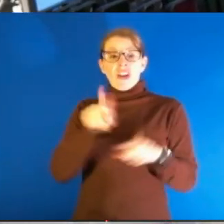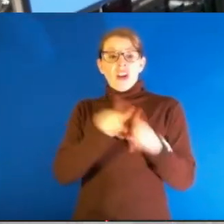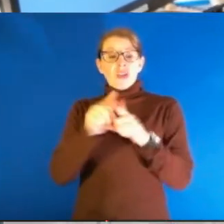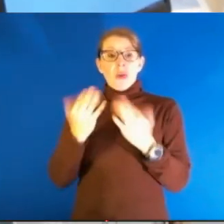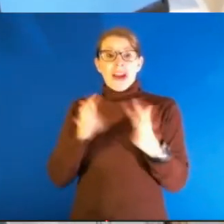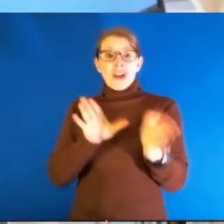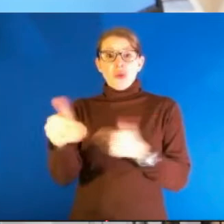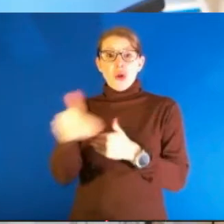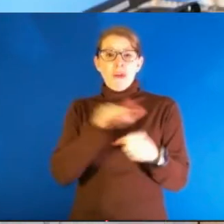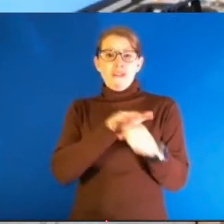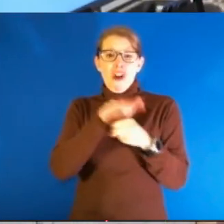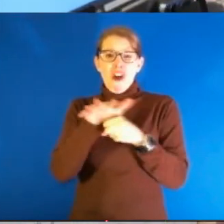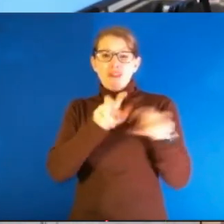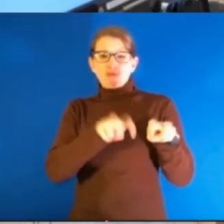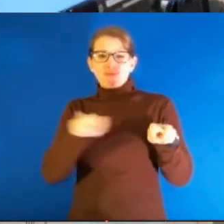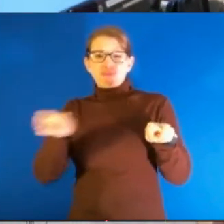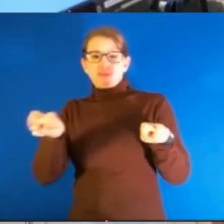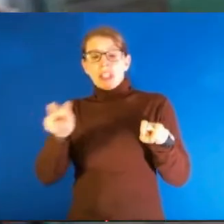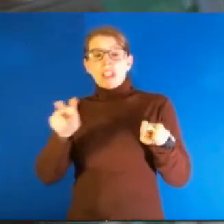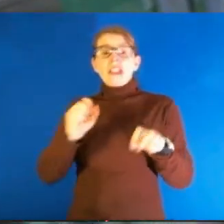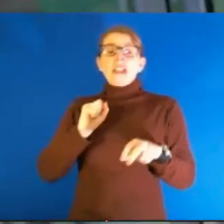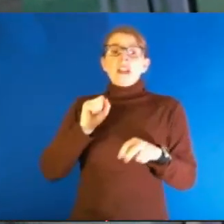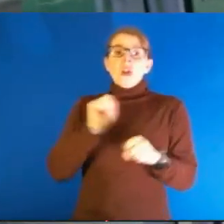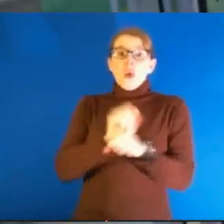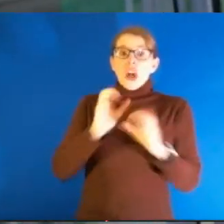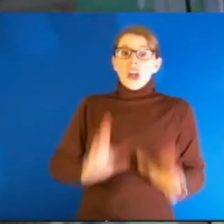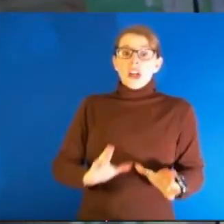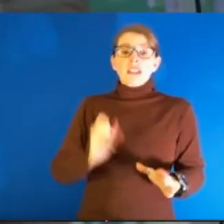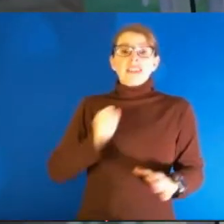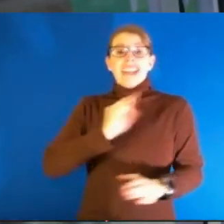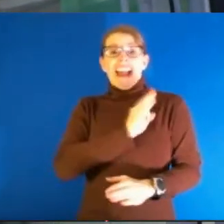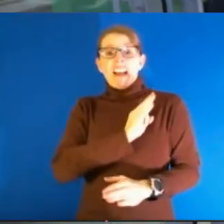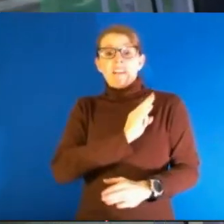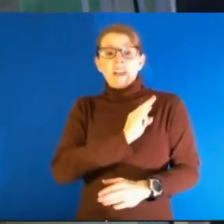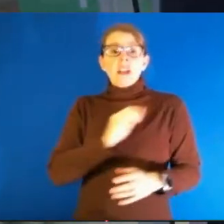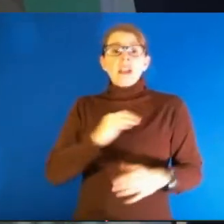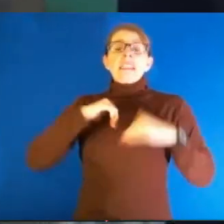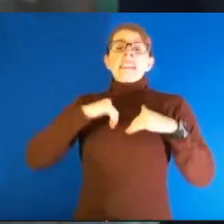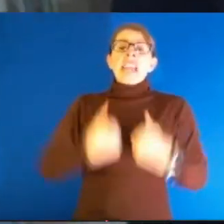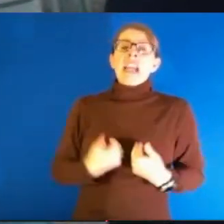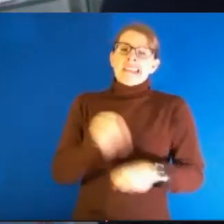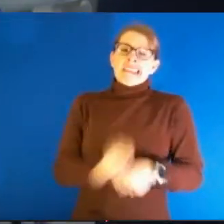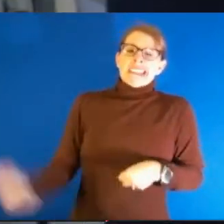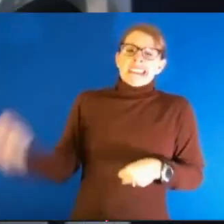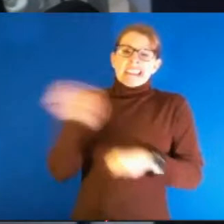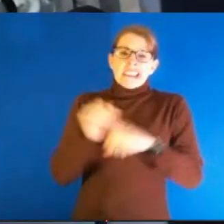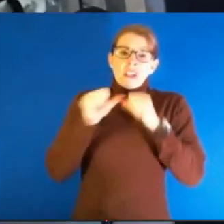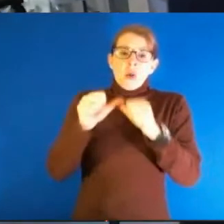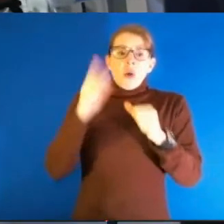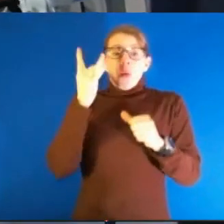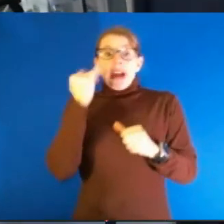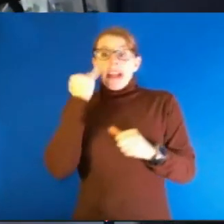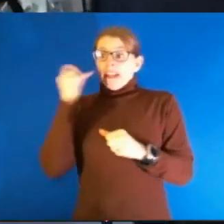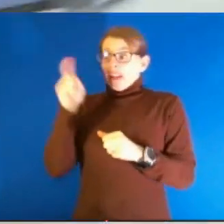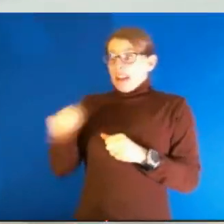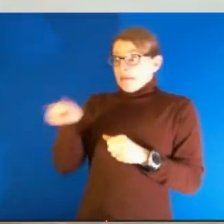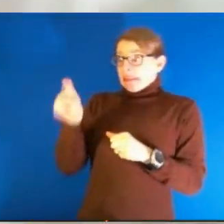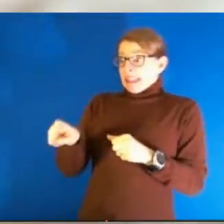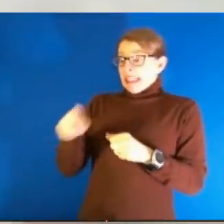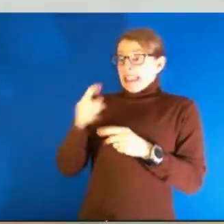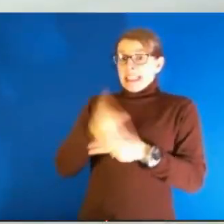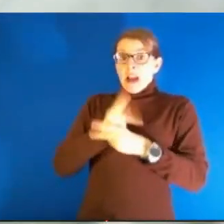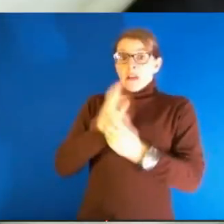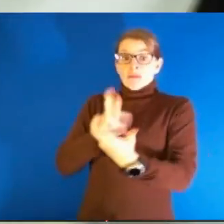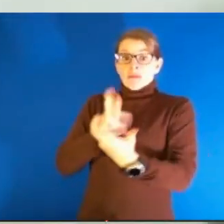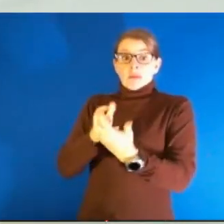packed, overworked hospital workers, tired, but still doing all they can to make sure everyone who needs care gets it. We're going to take a